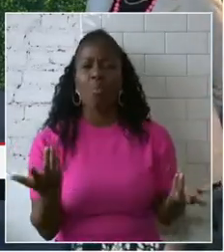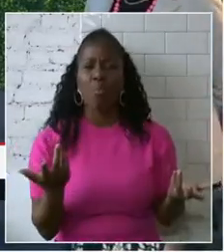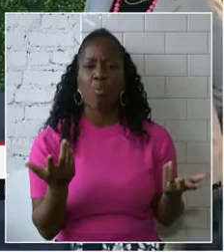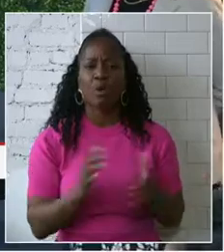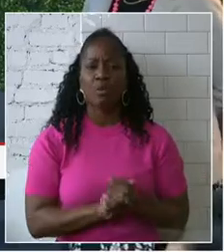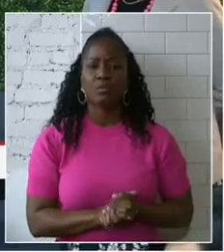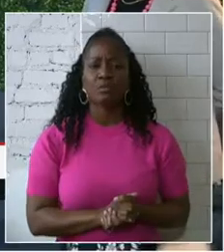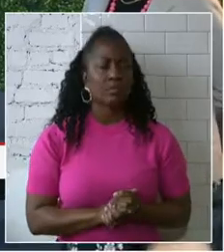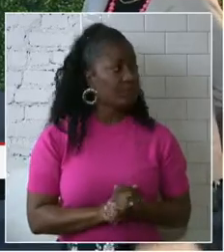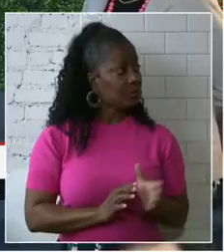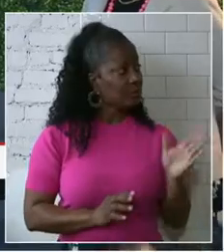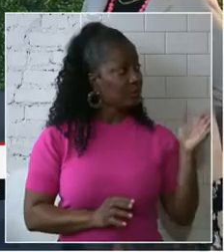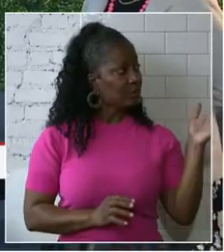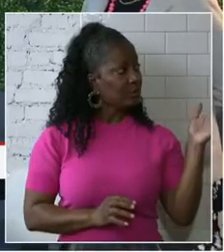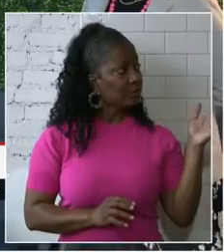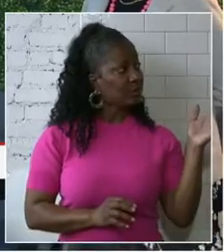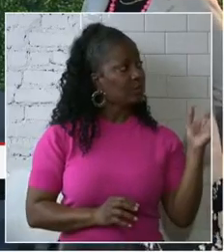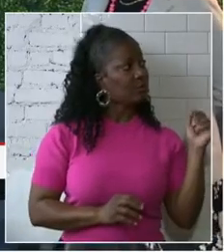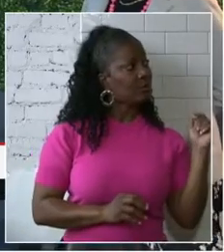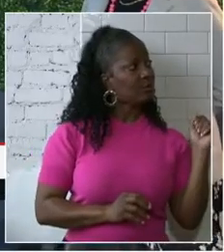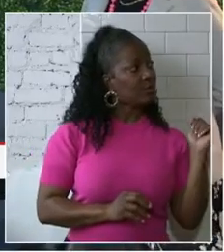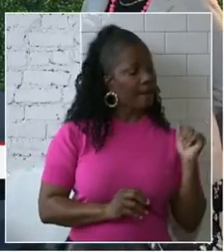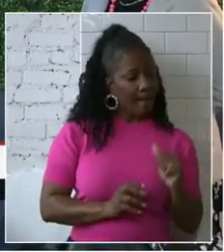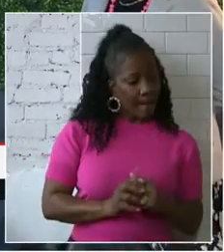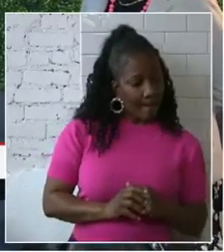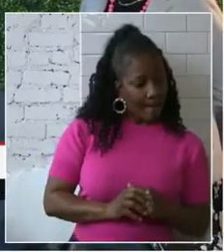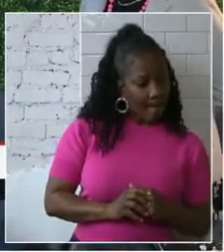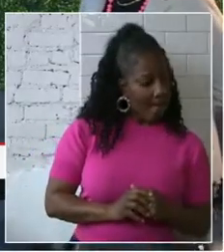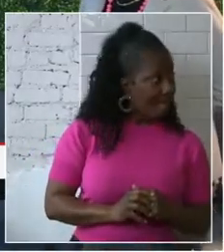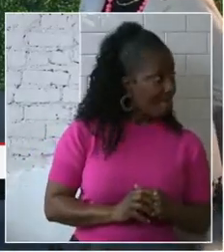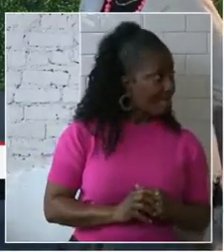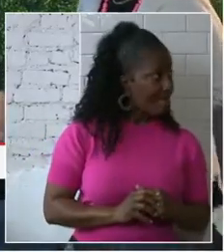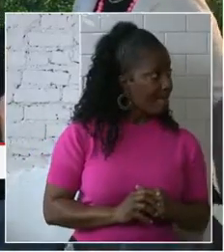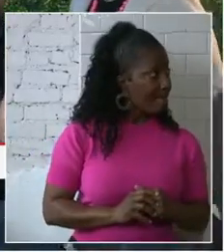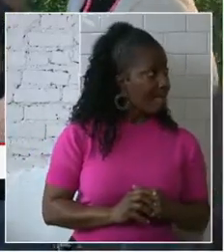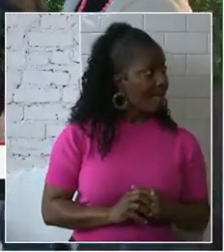public. Yes. So you want to talk about the dashboard? I will.